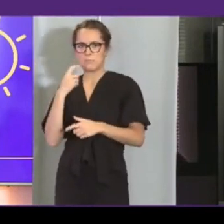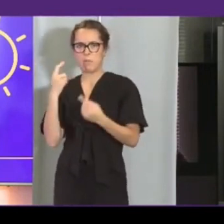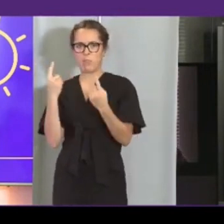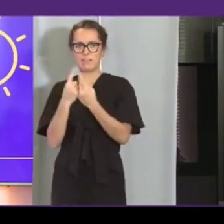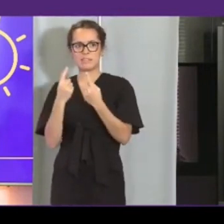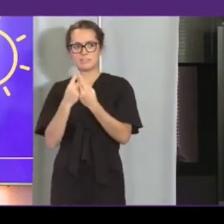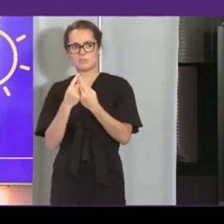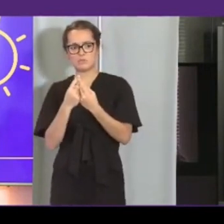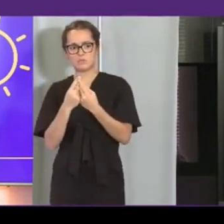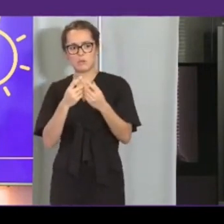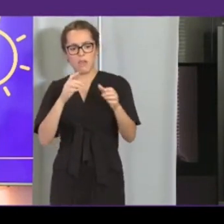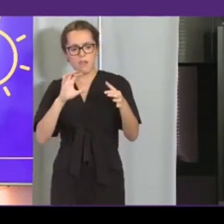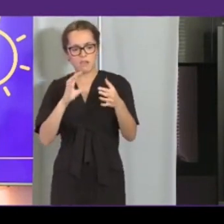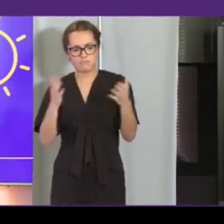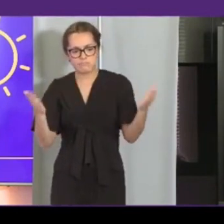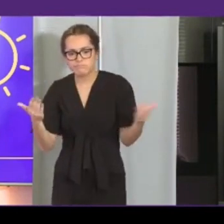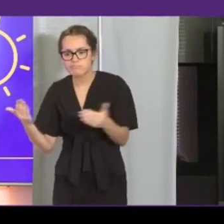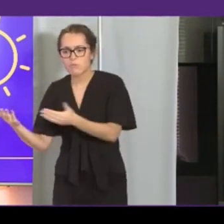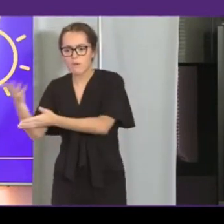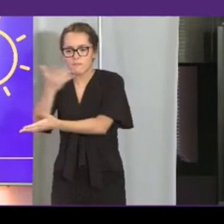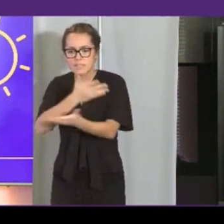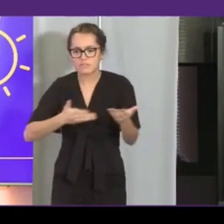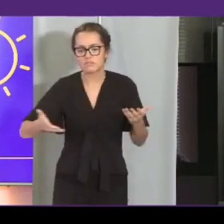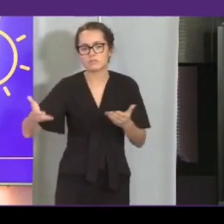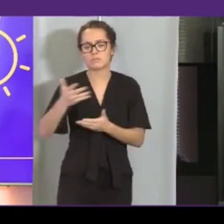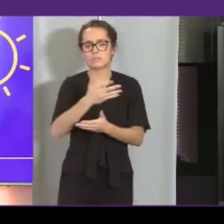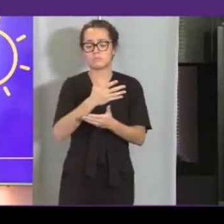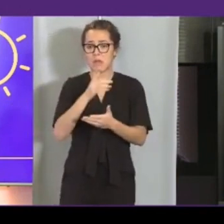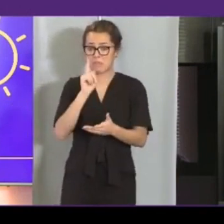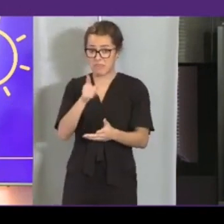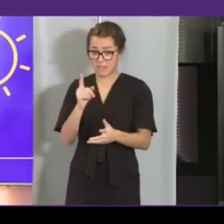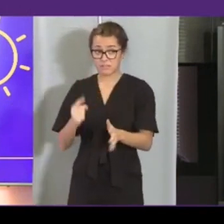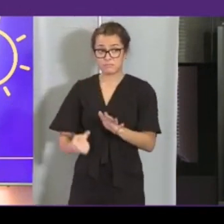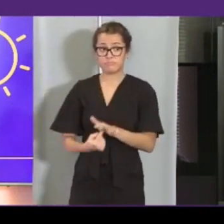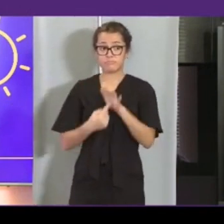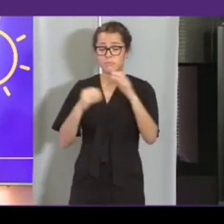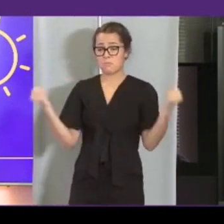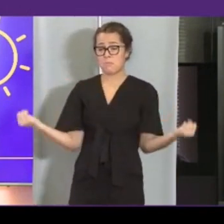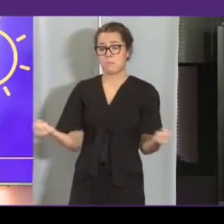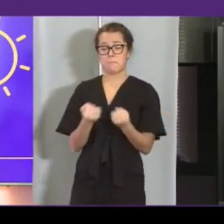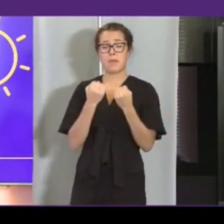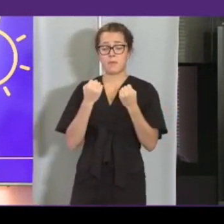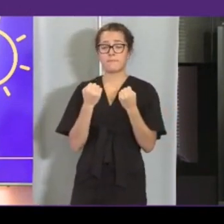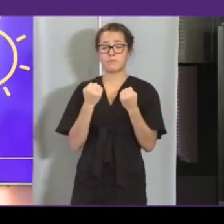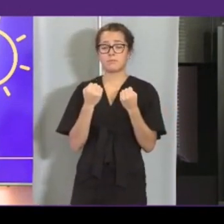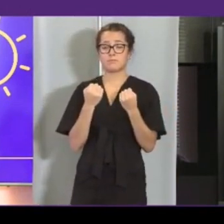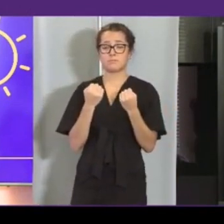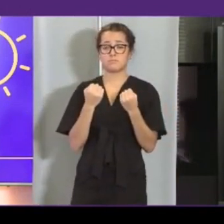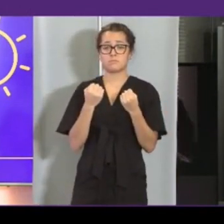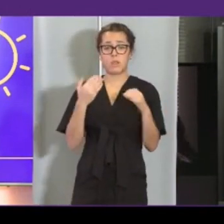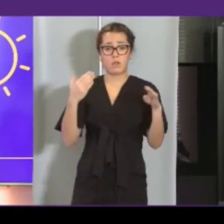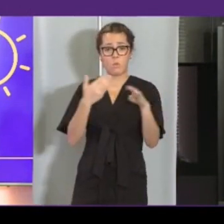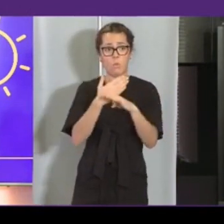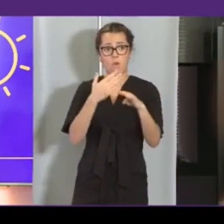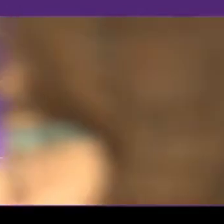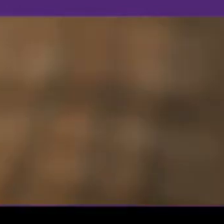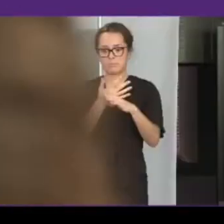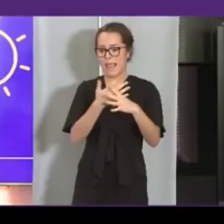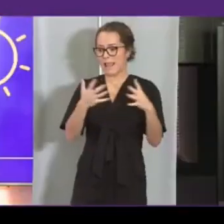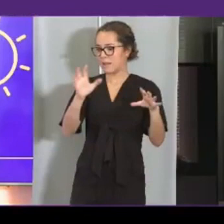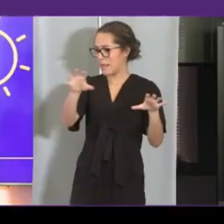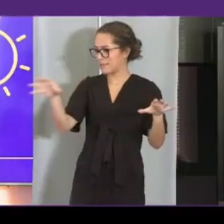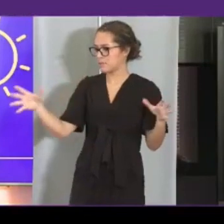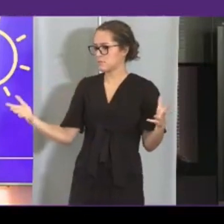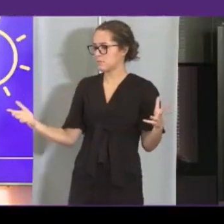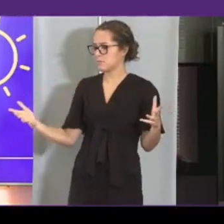and generate that conversation, which I think is an important and powerful lesson, really. That can work anywhere as a simple starting point for conversations.